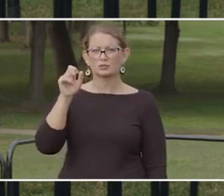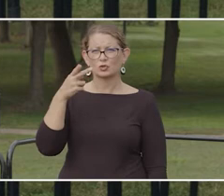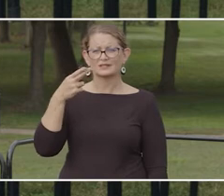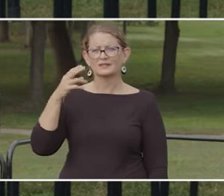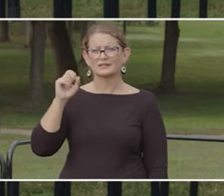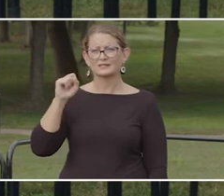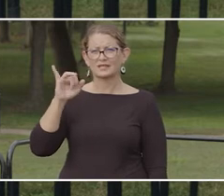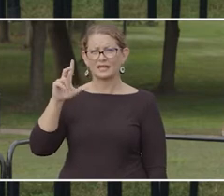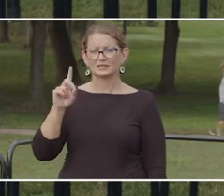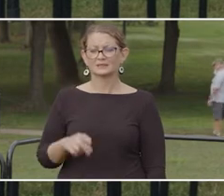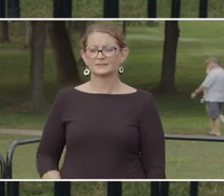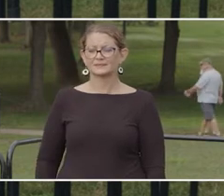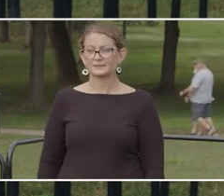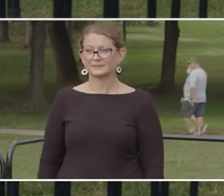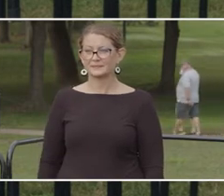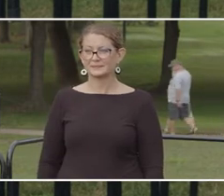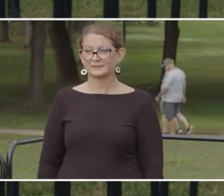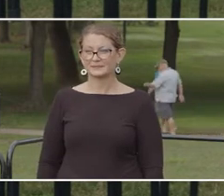Seild.